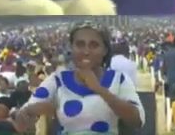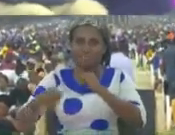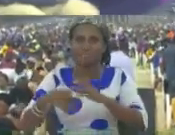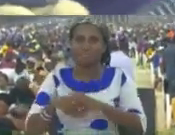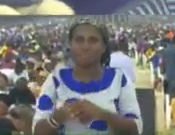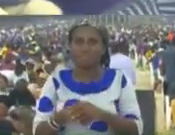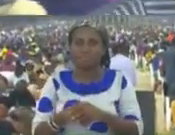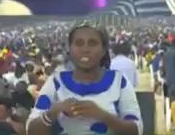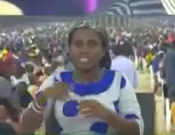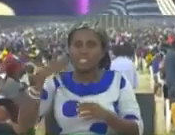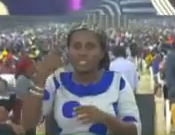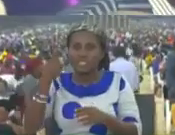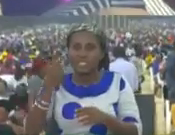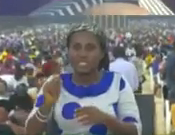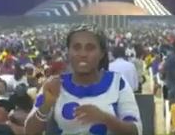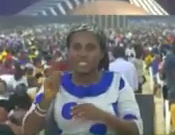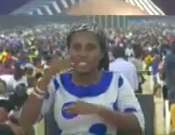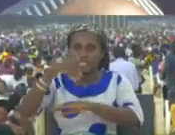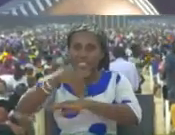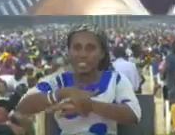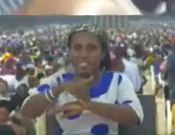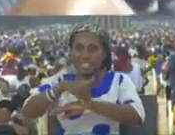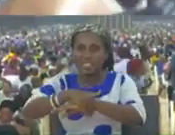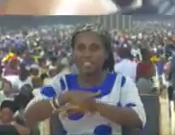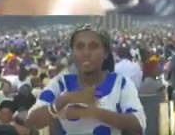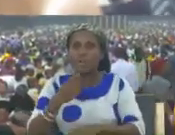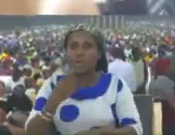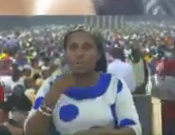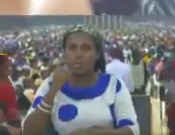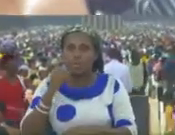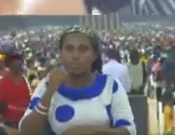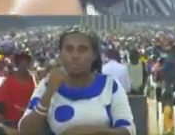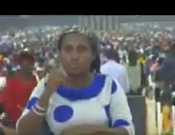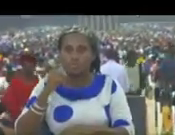Night must yield to day.